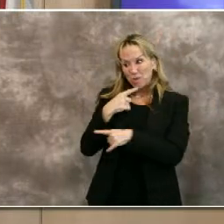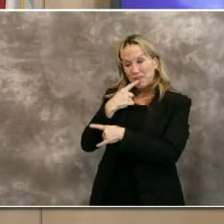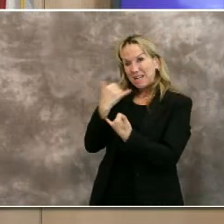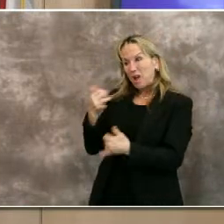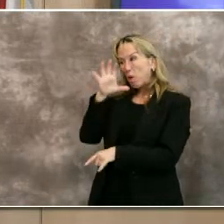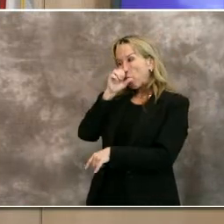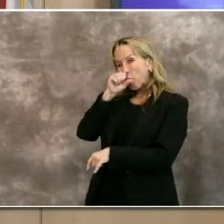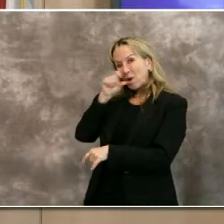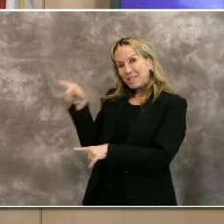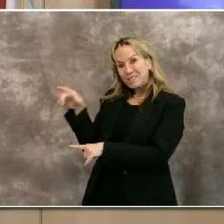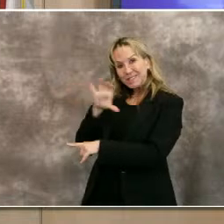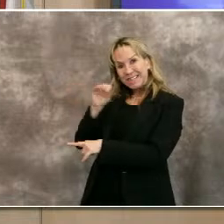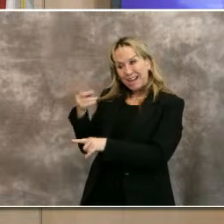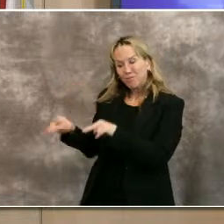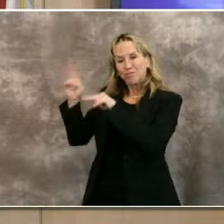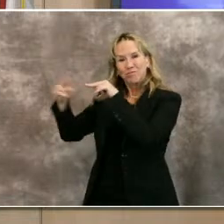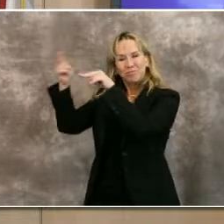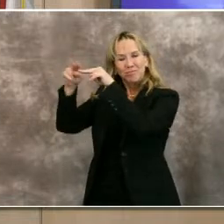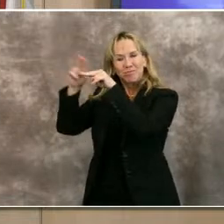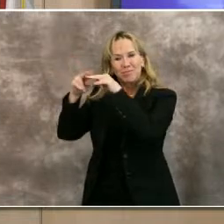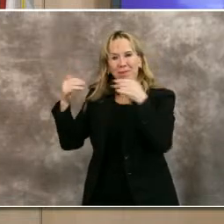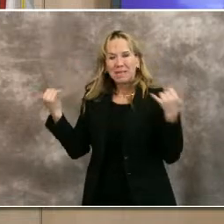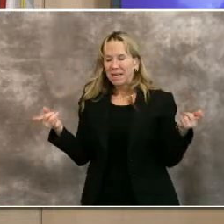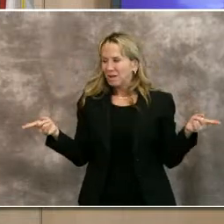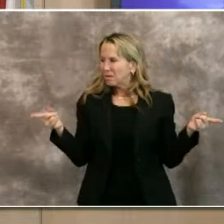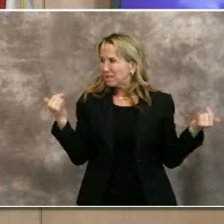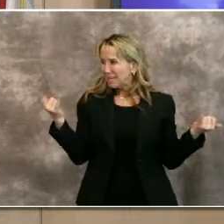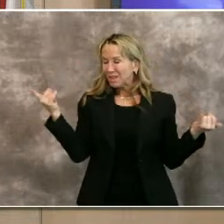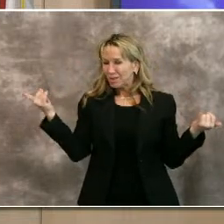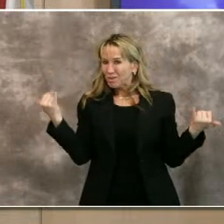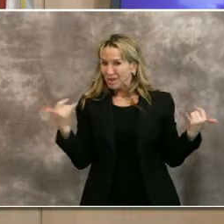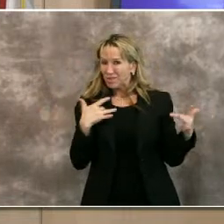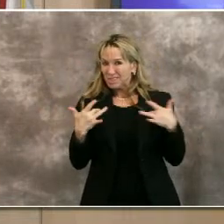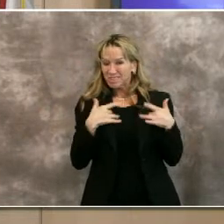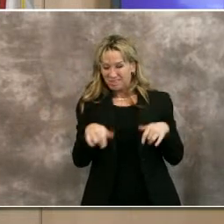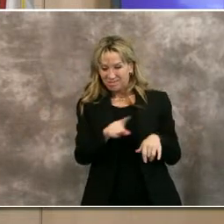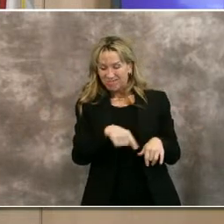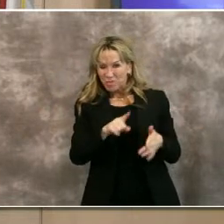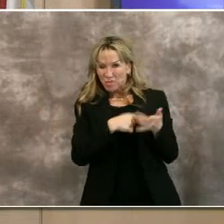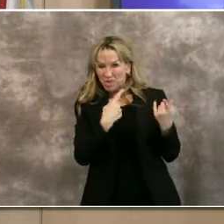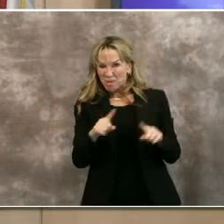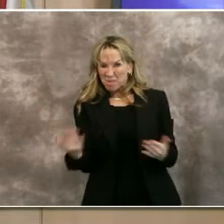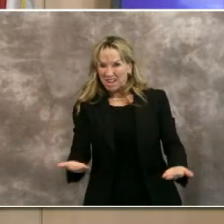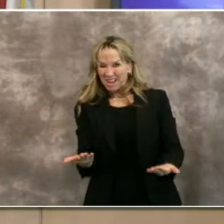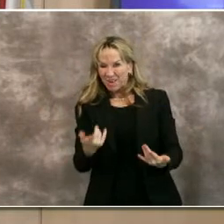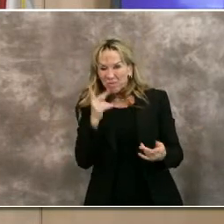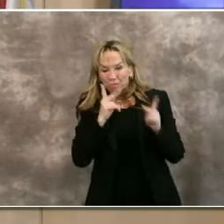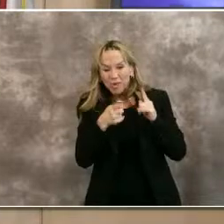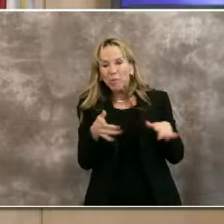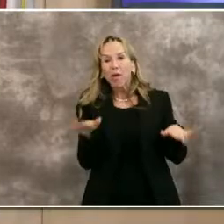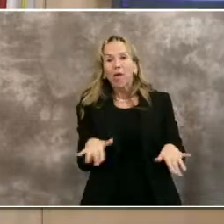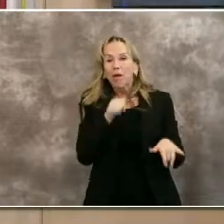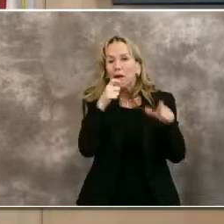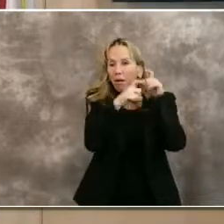on Friday, are you concerned at all about those spikes here? Okay, Dr. Wooten.